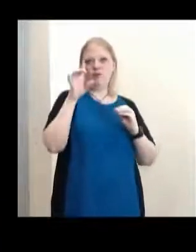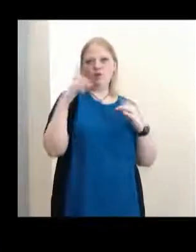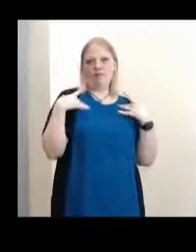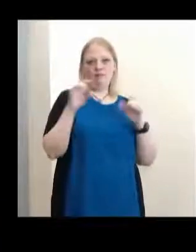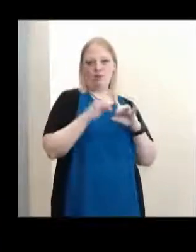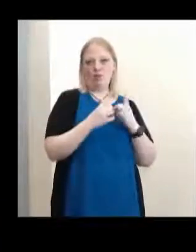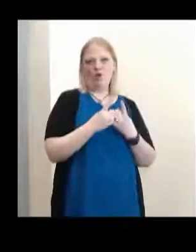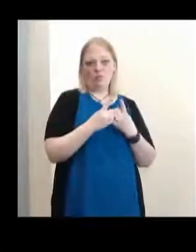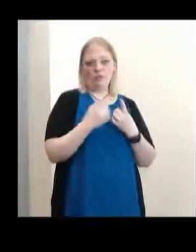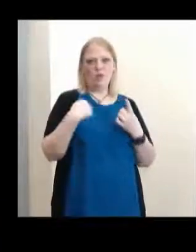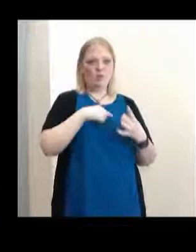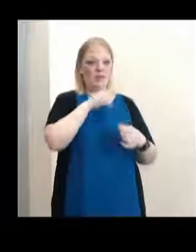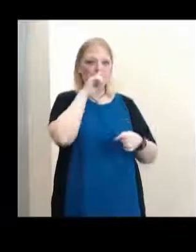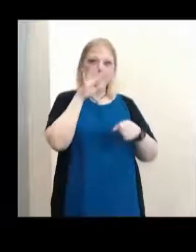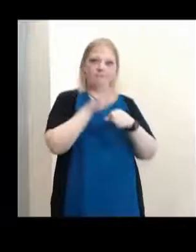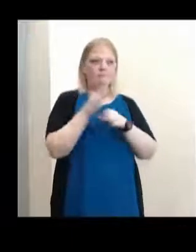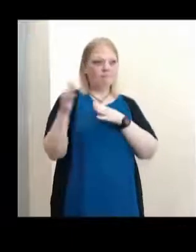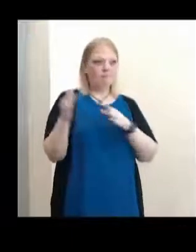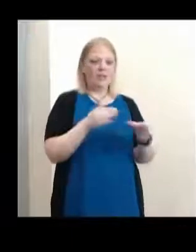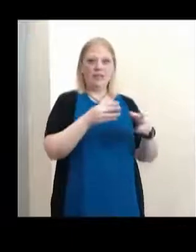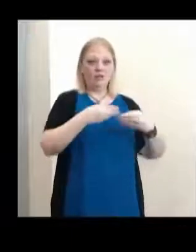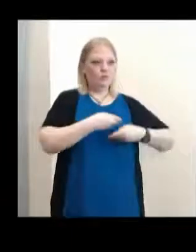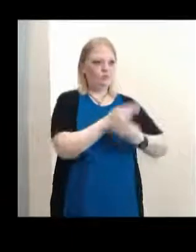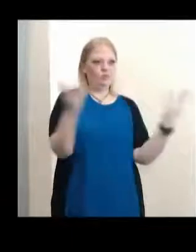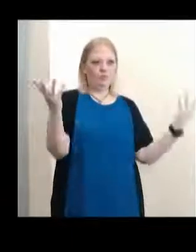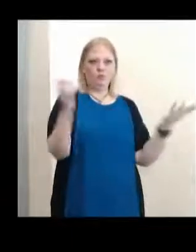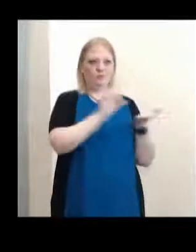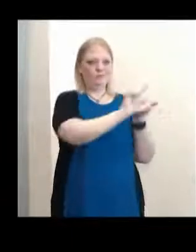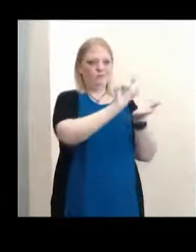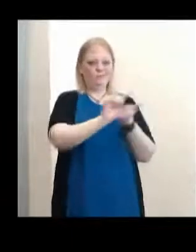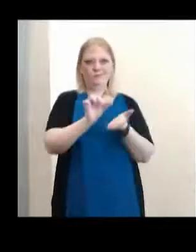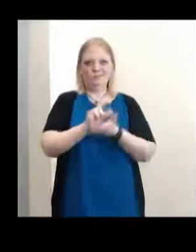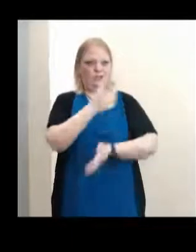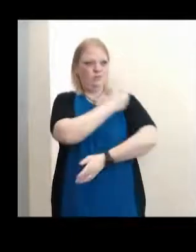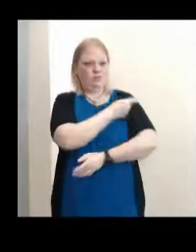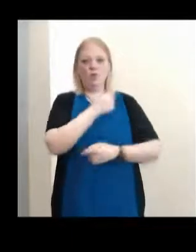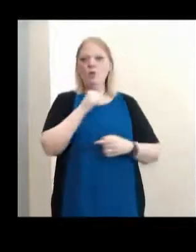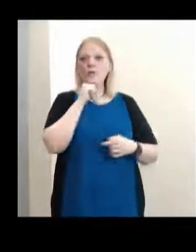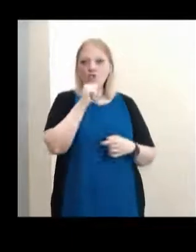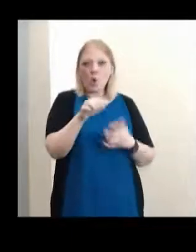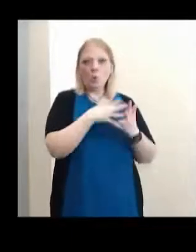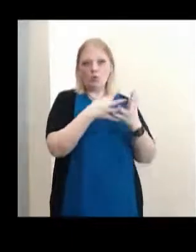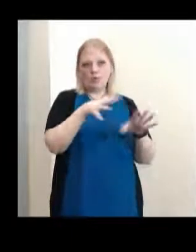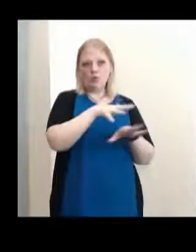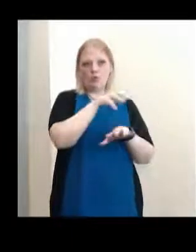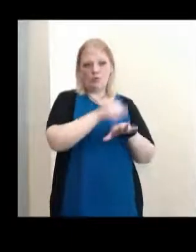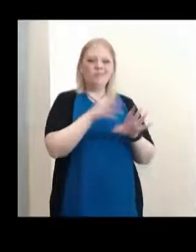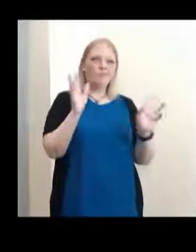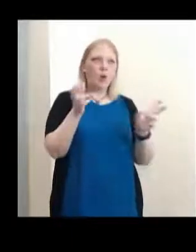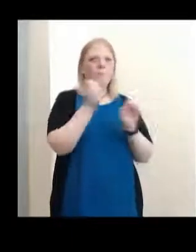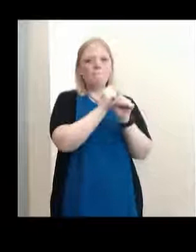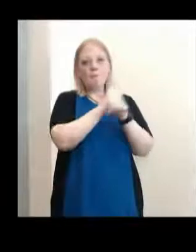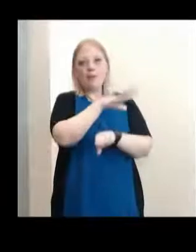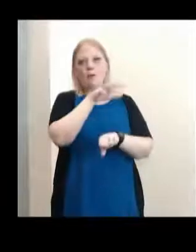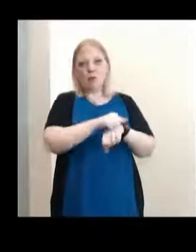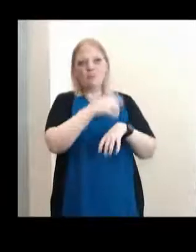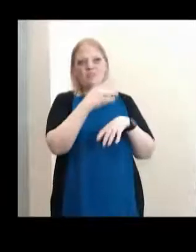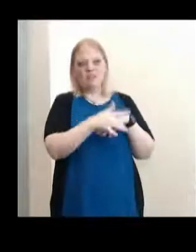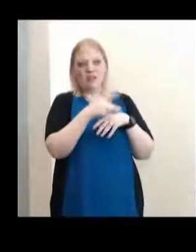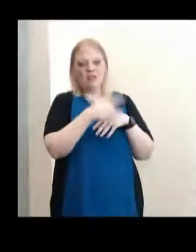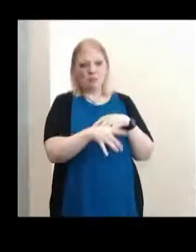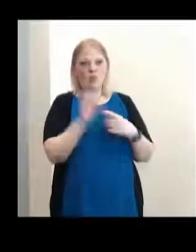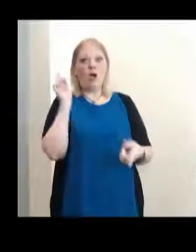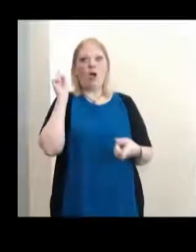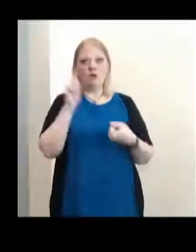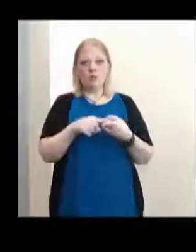a dedicated plan to get those doses out. Once again, we do not schedule appointments or make appointments available to be scheduled until we have